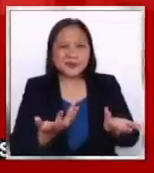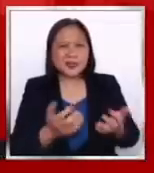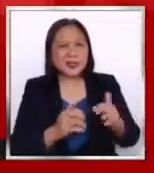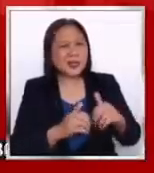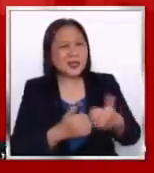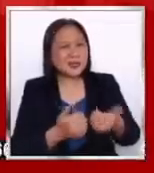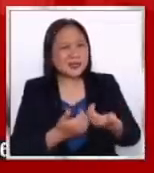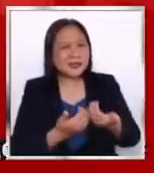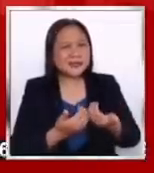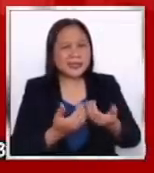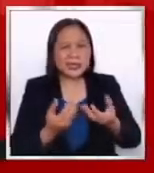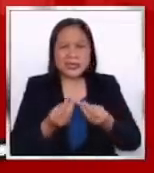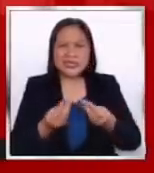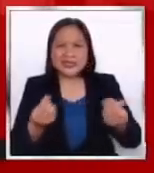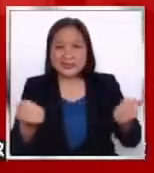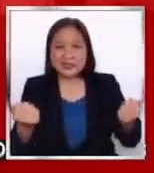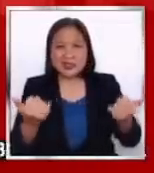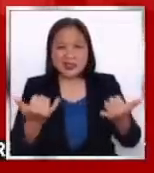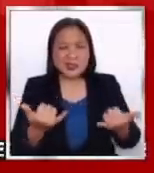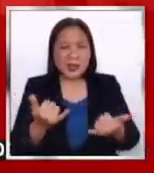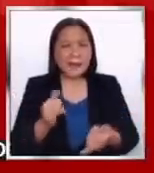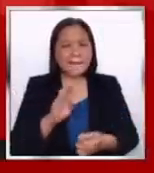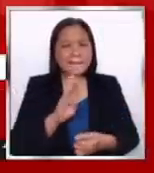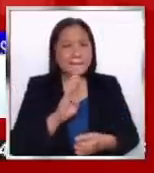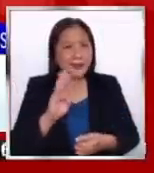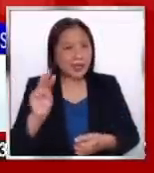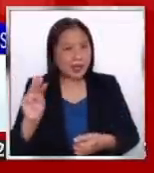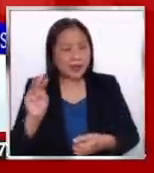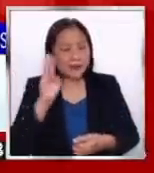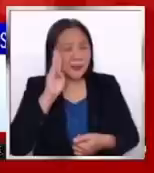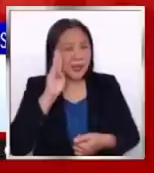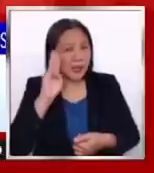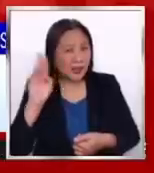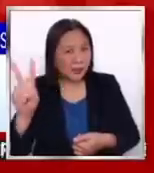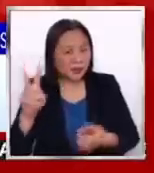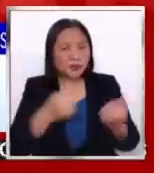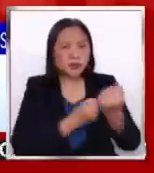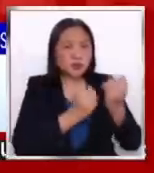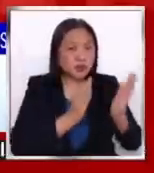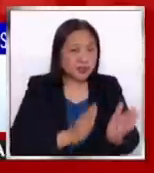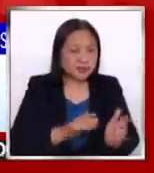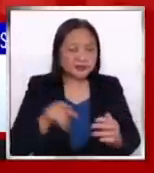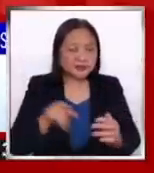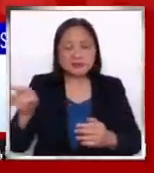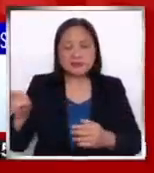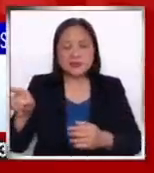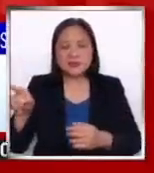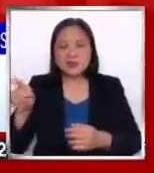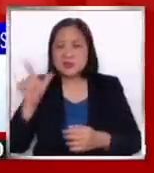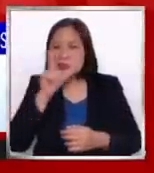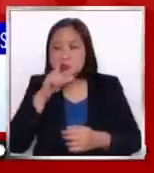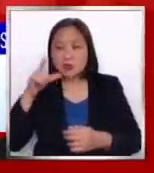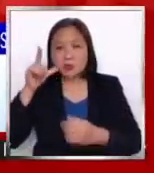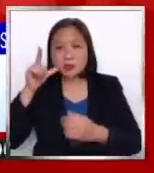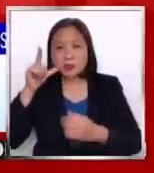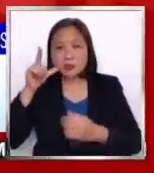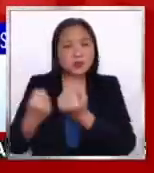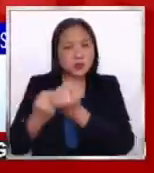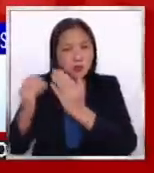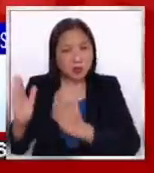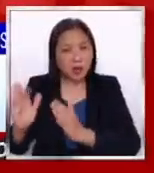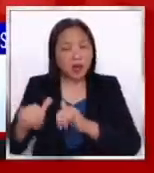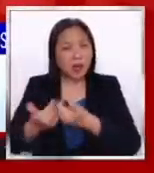ito ngayong BBM supporters at yung supporters specifically ni Lenny Robredo?